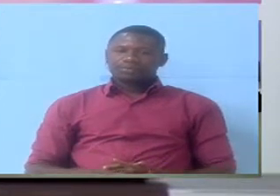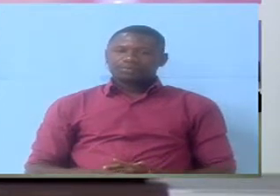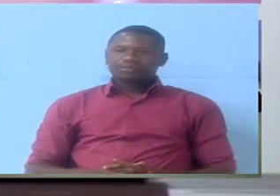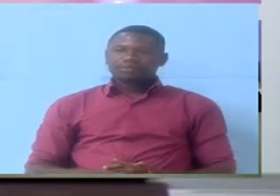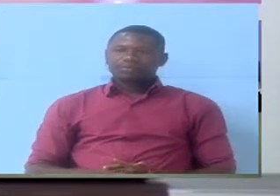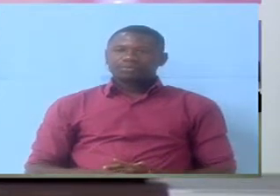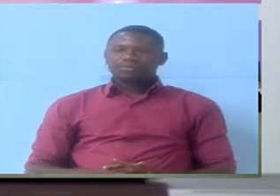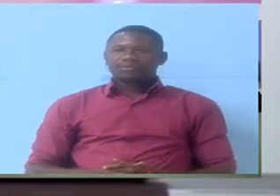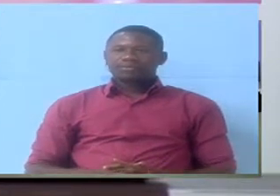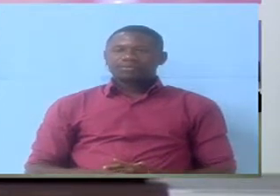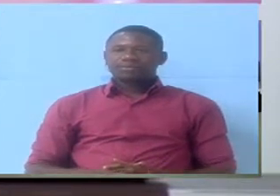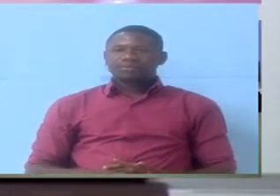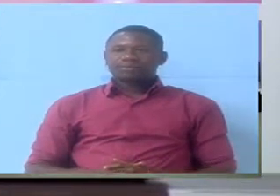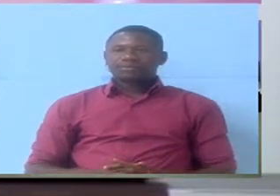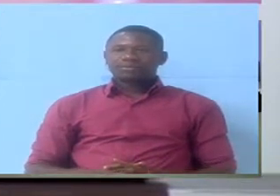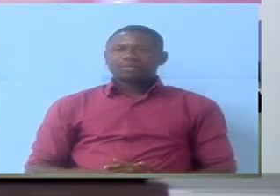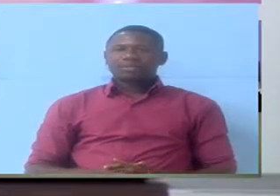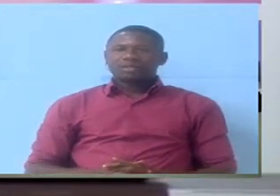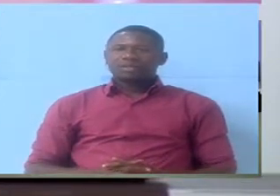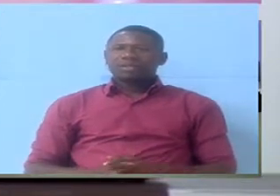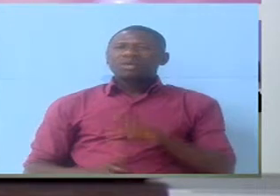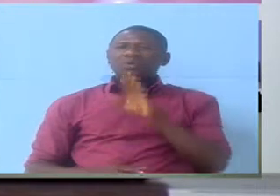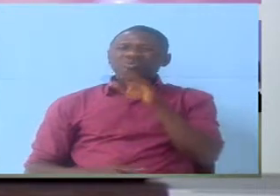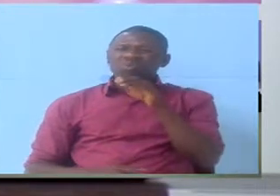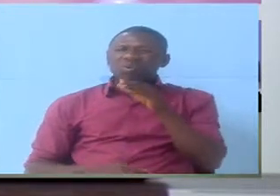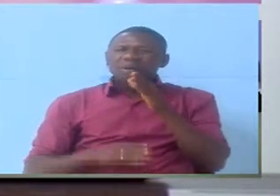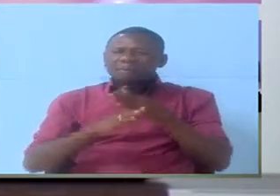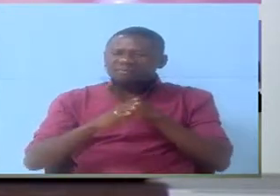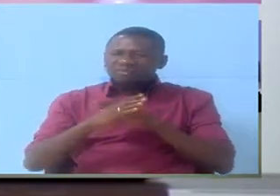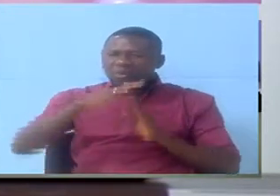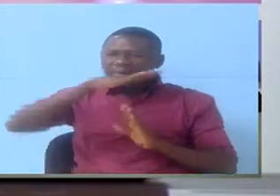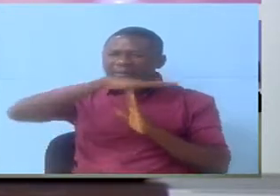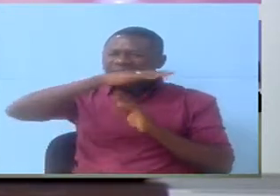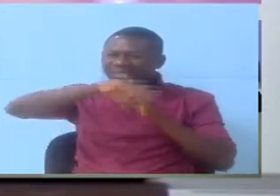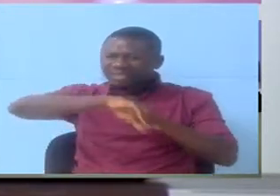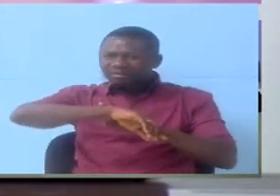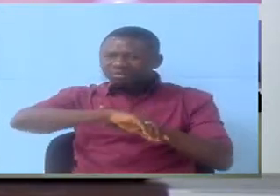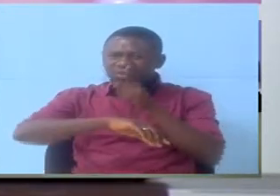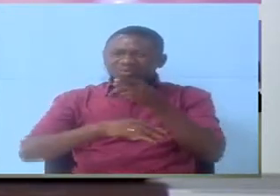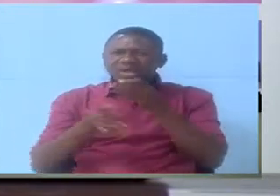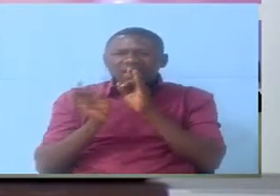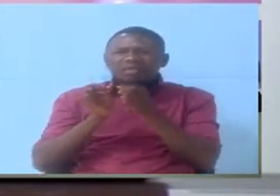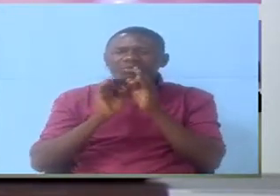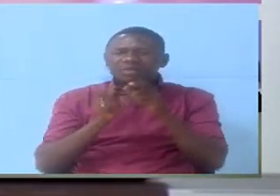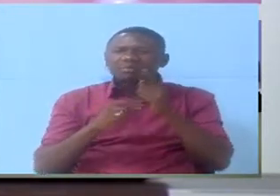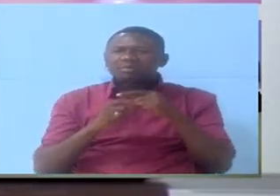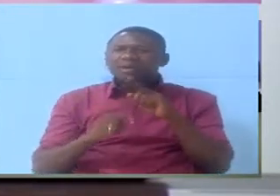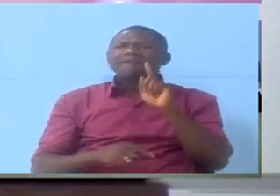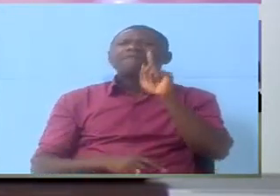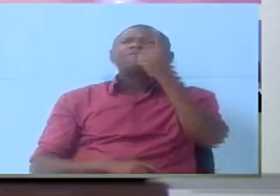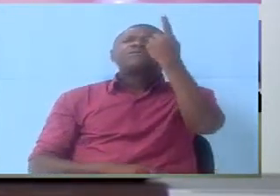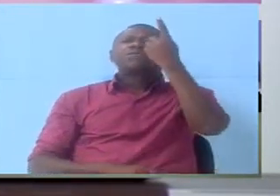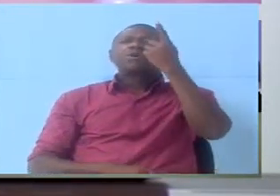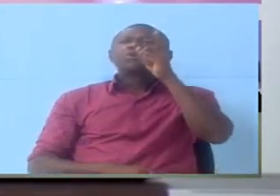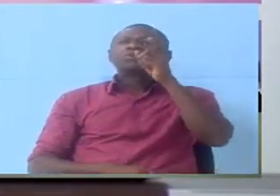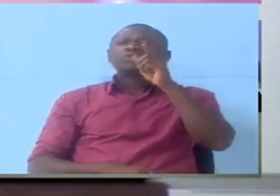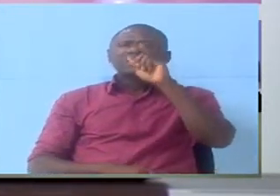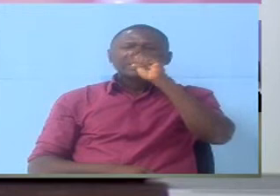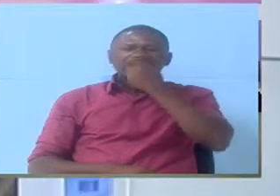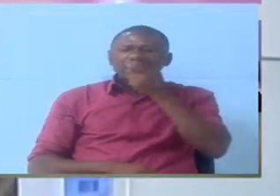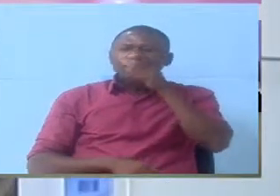Could you give you before the break you were giving us the description of the first body that you came across?